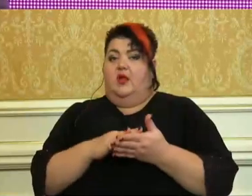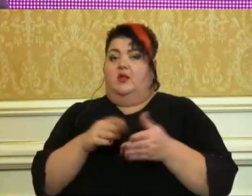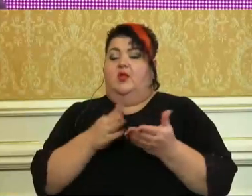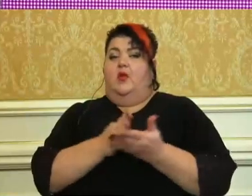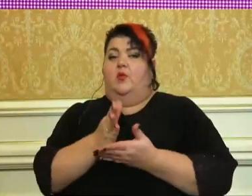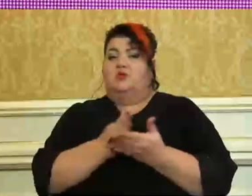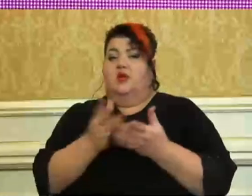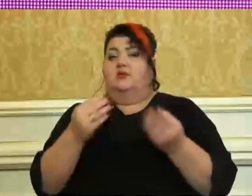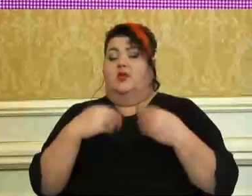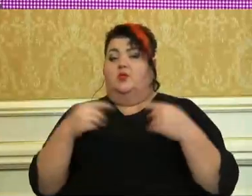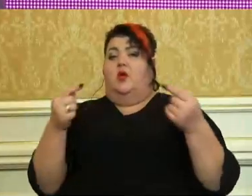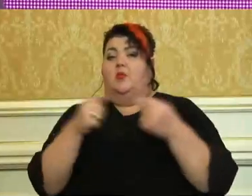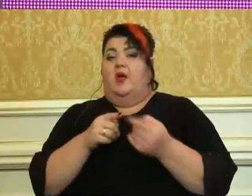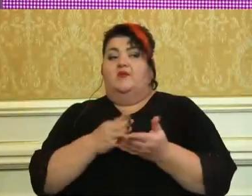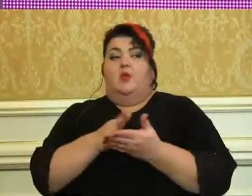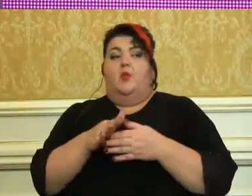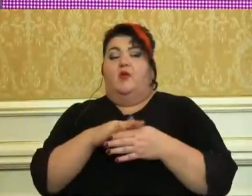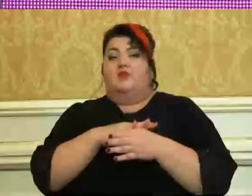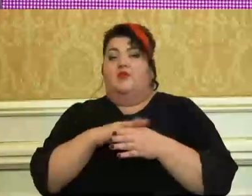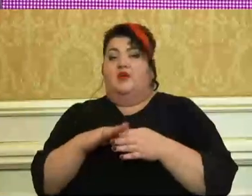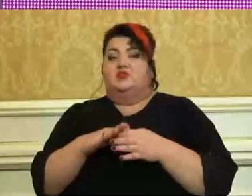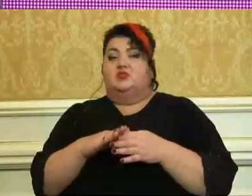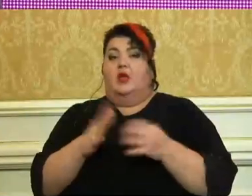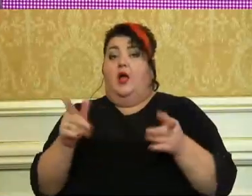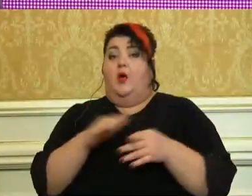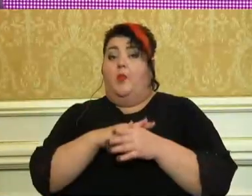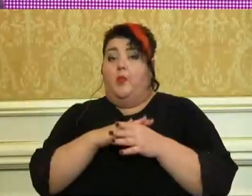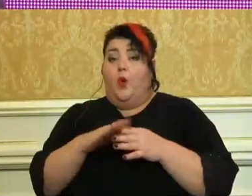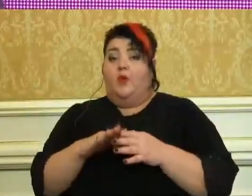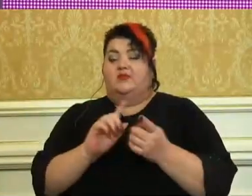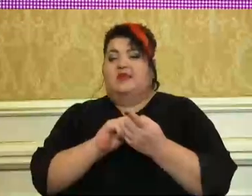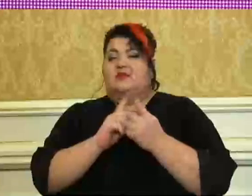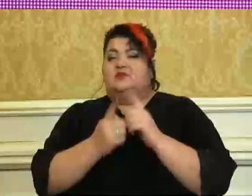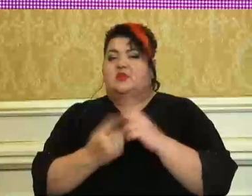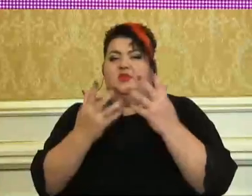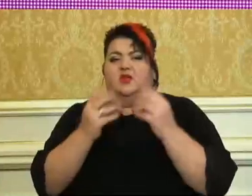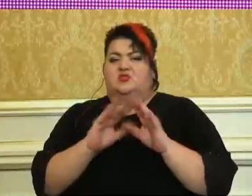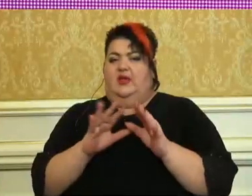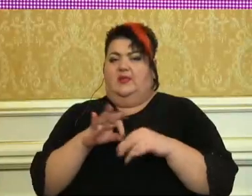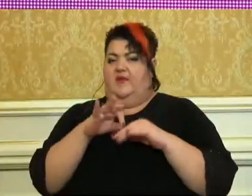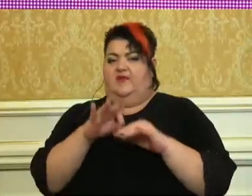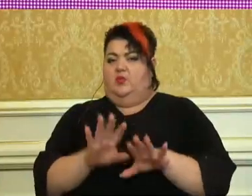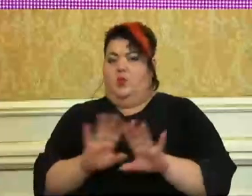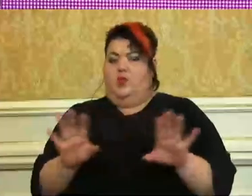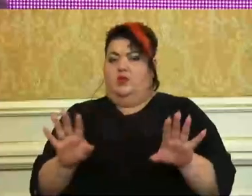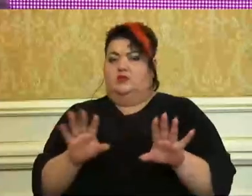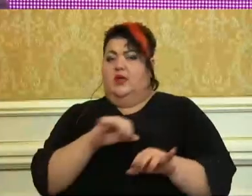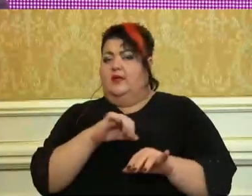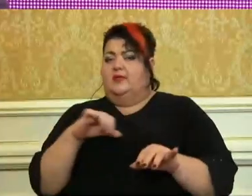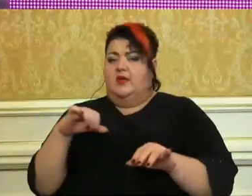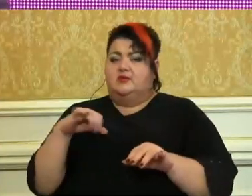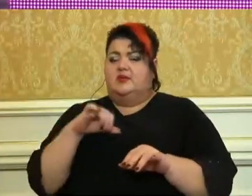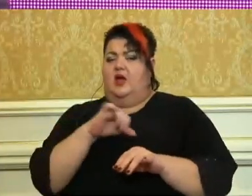But the full change hasn't yet happened. At the very, very, very top, at some of these